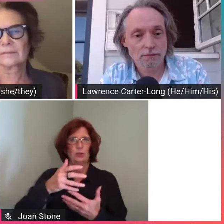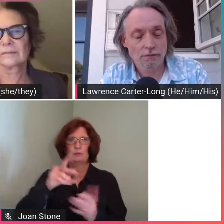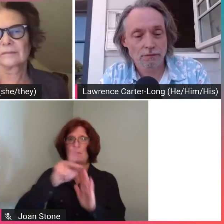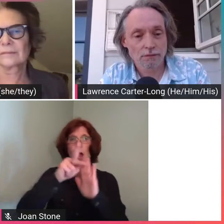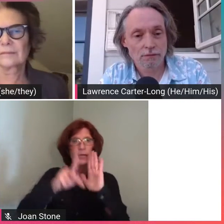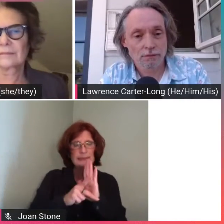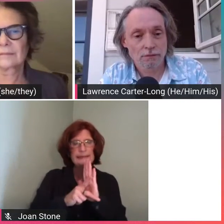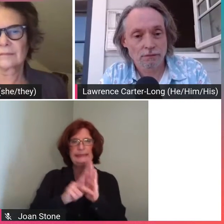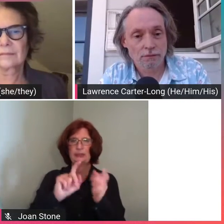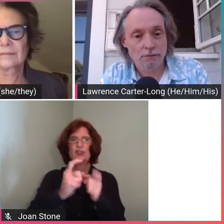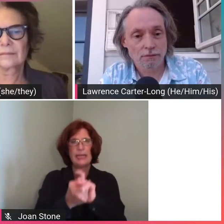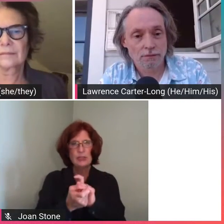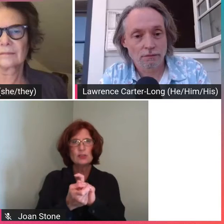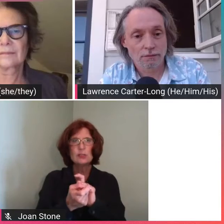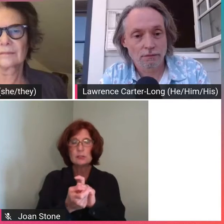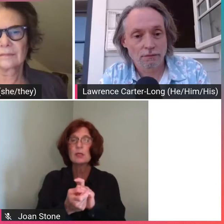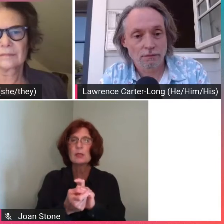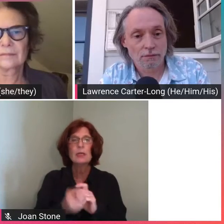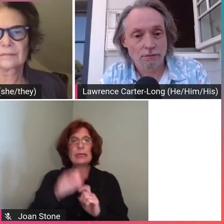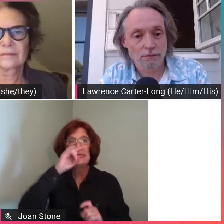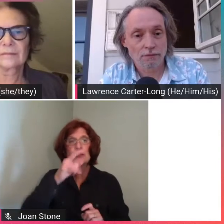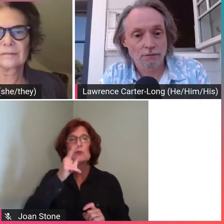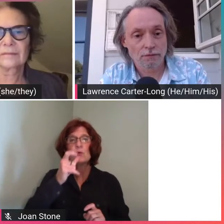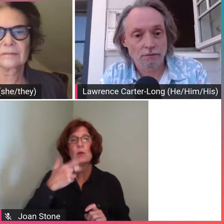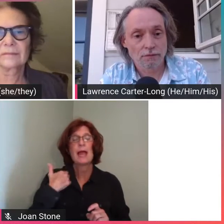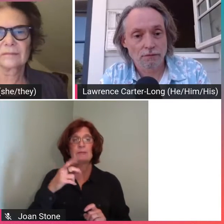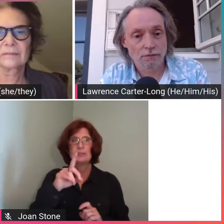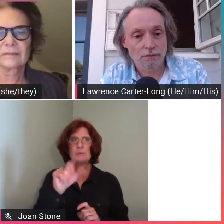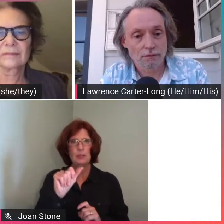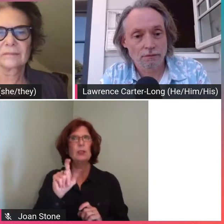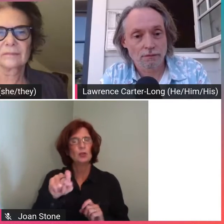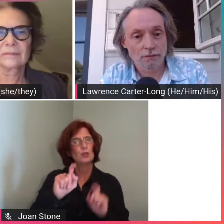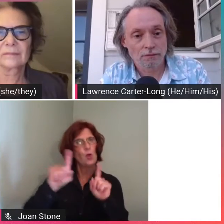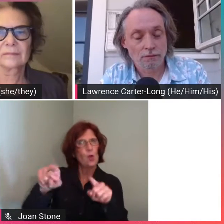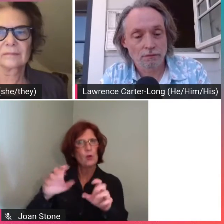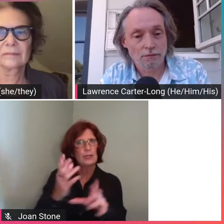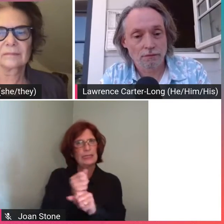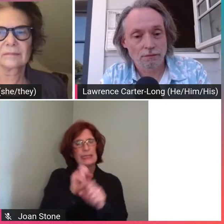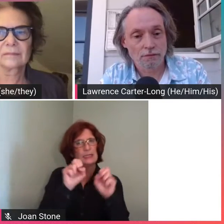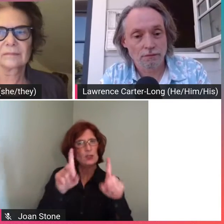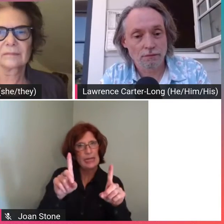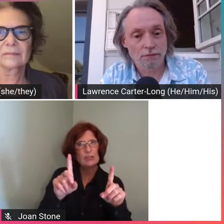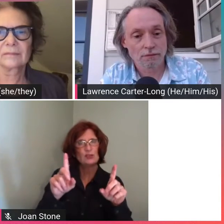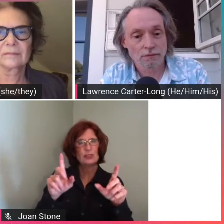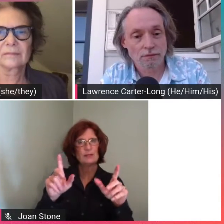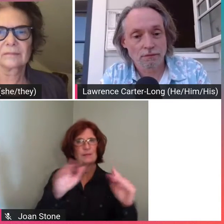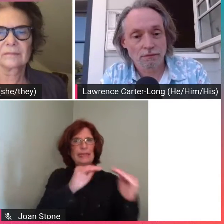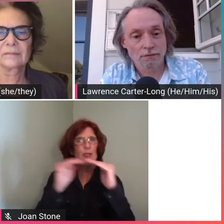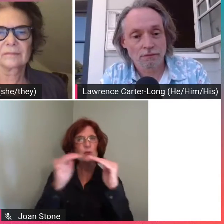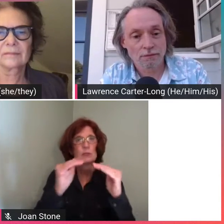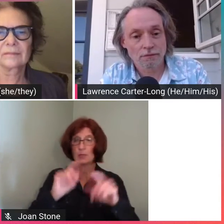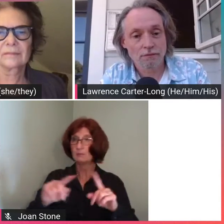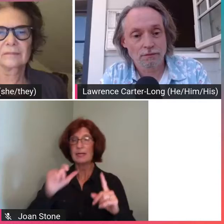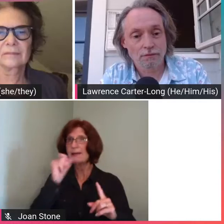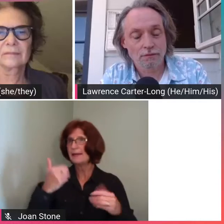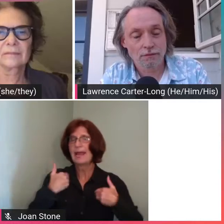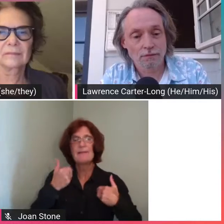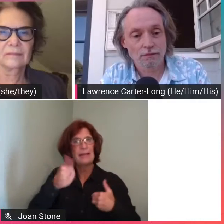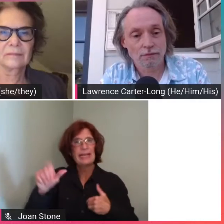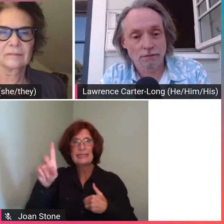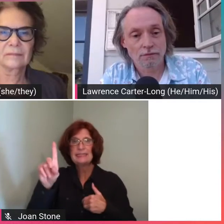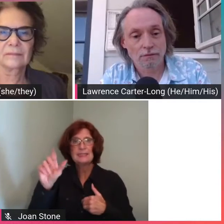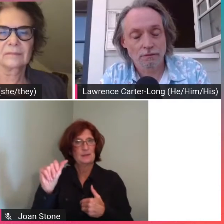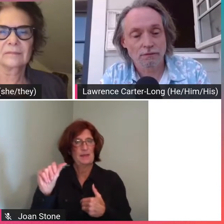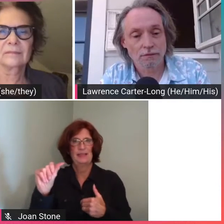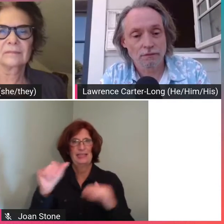educated alongside their non-disabled peers, but I didn't really have disabled peers either until I went to